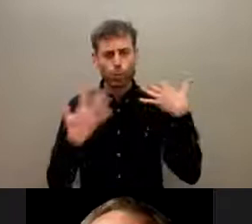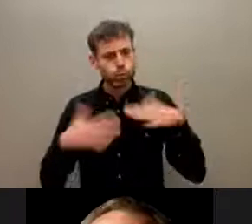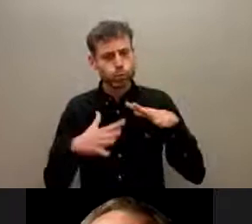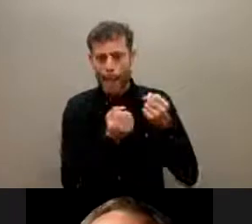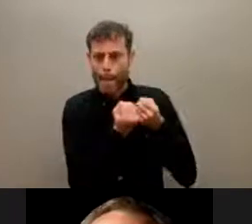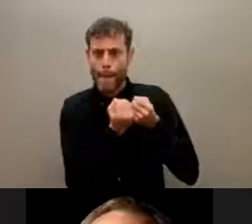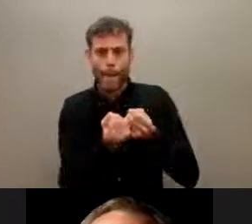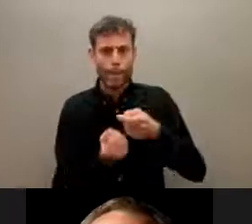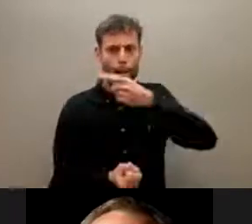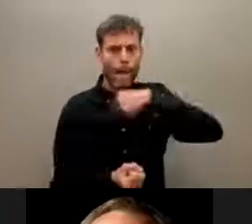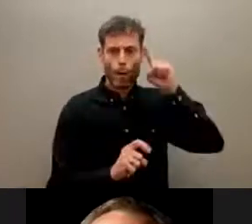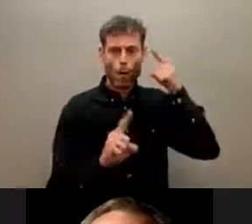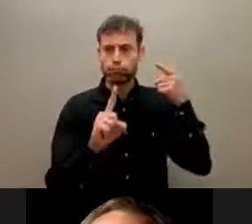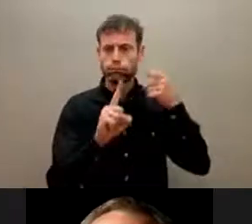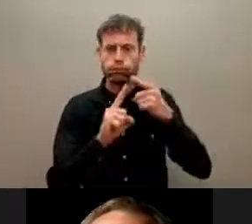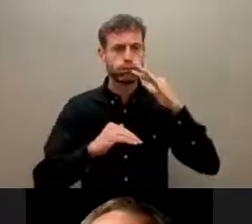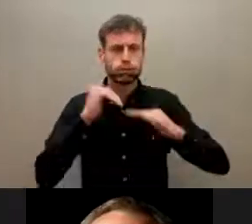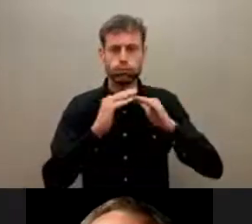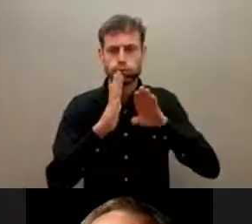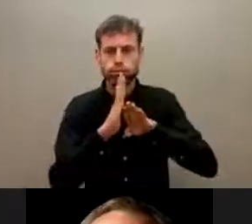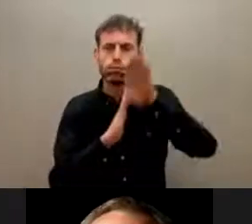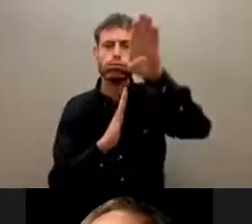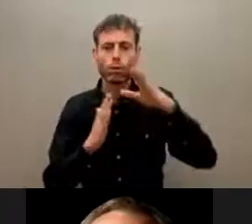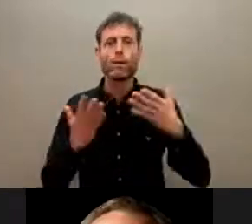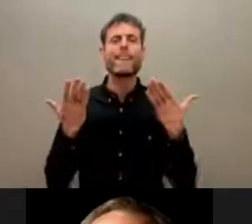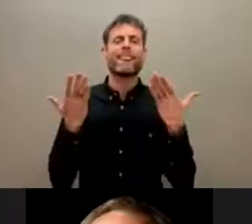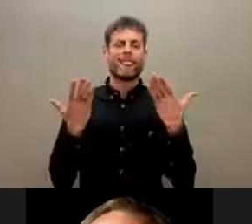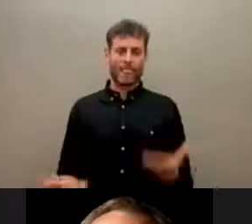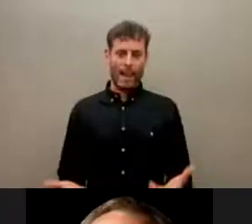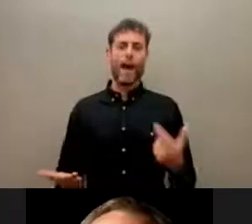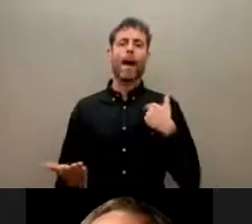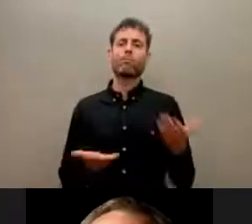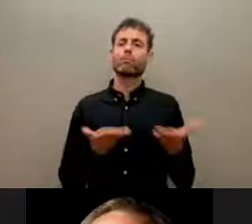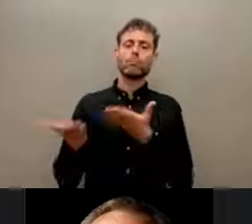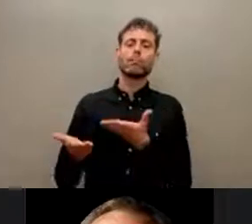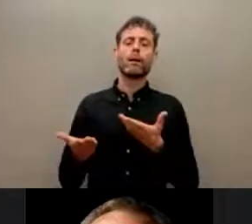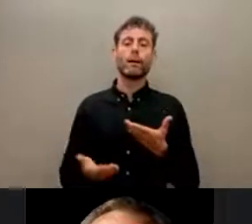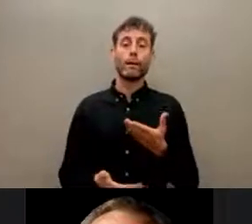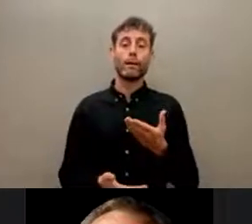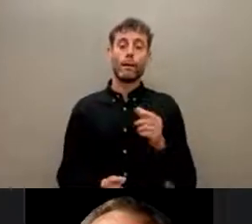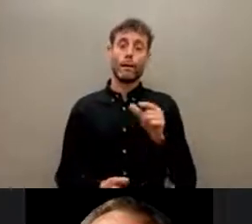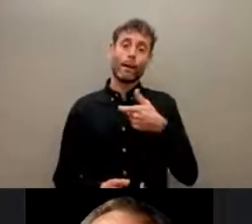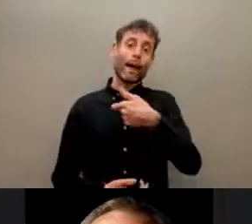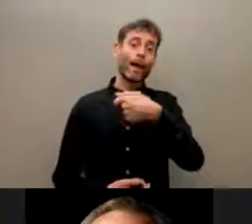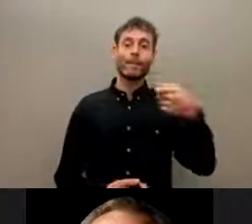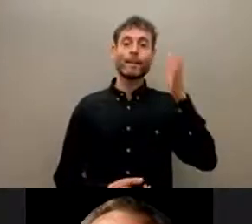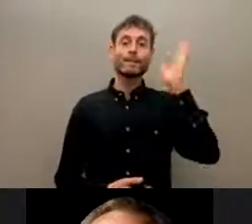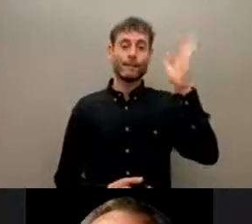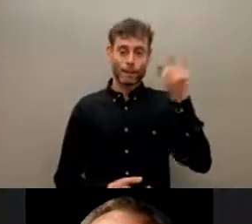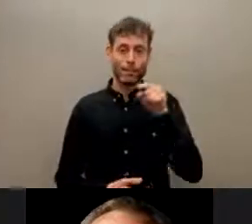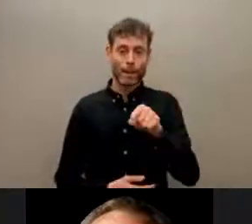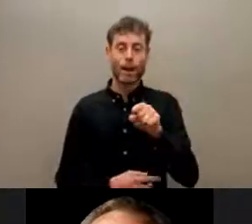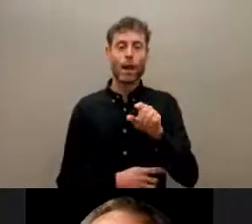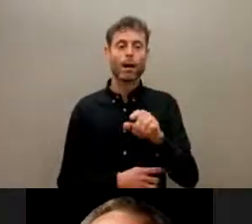us. So without further ado, I would like to introduce our guest speaker today,